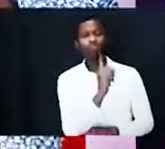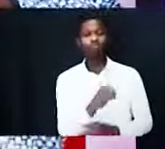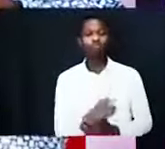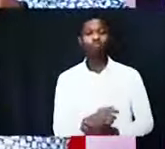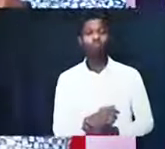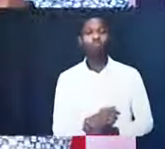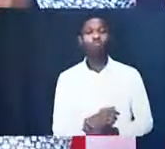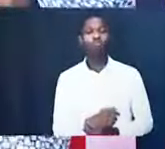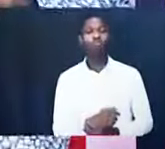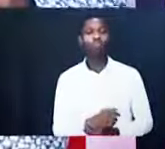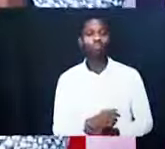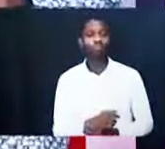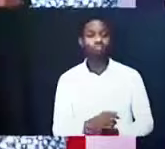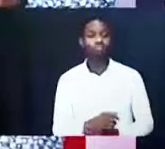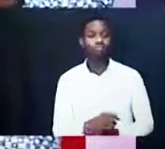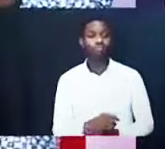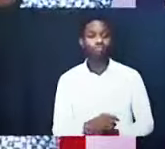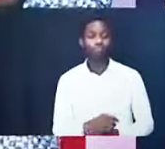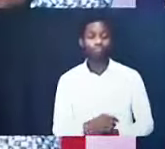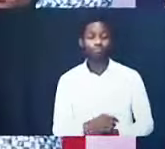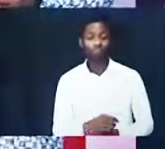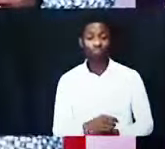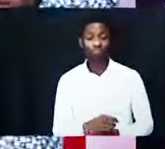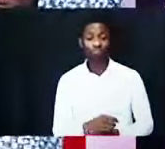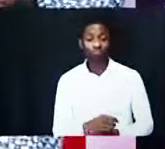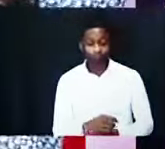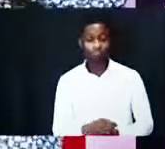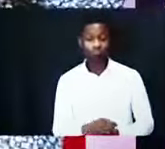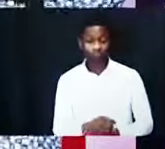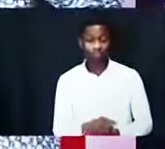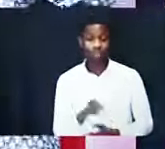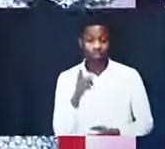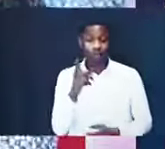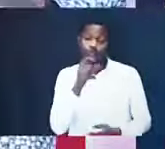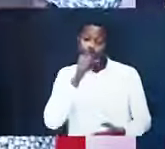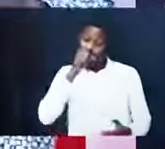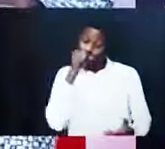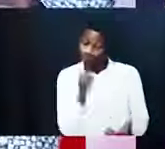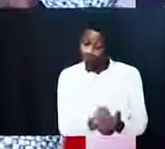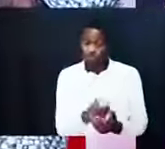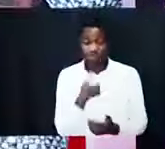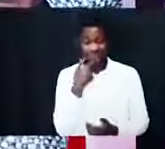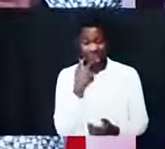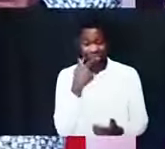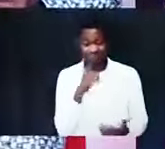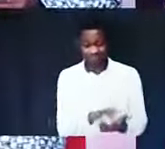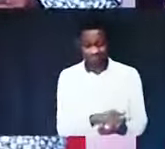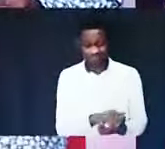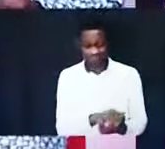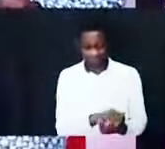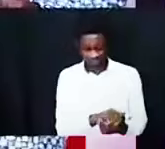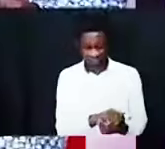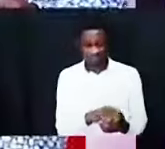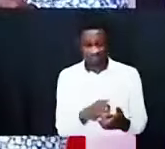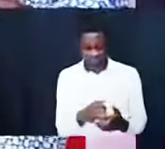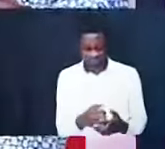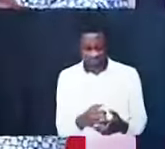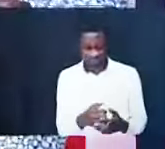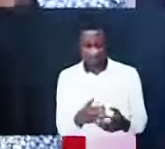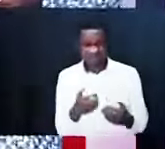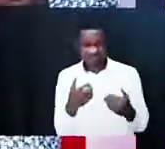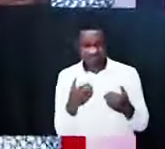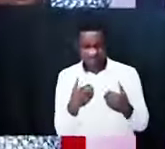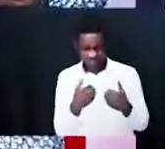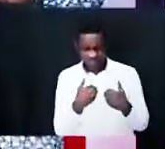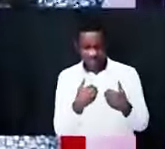I can say without any reservation that there was some kind of